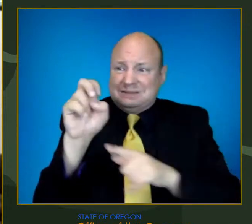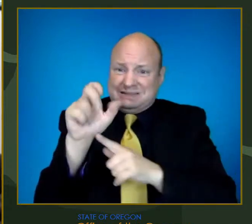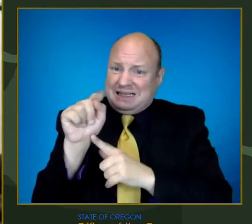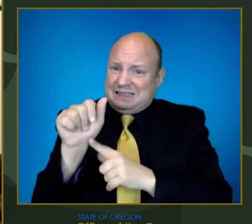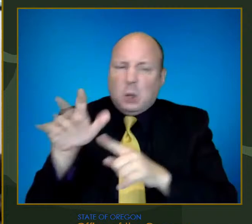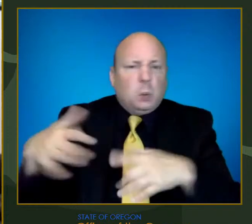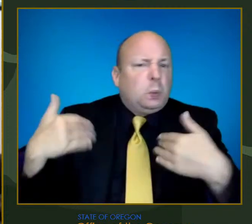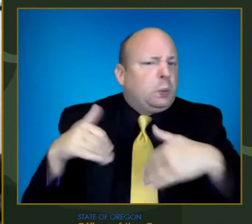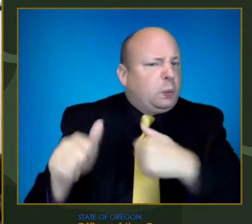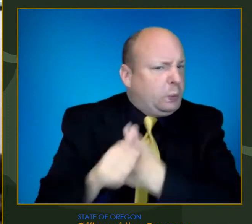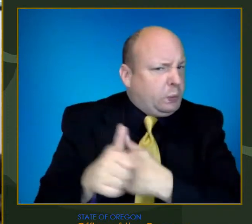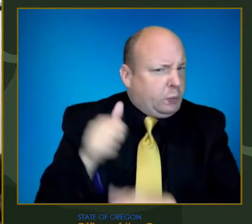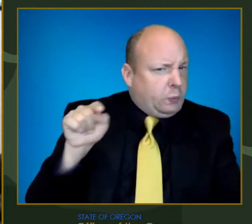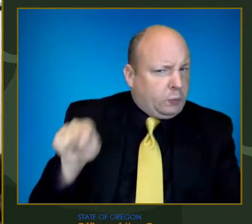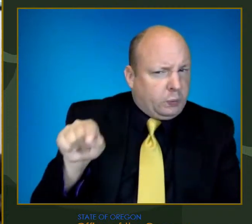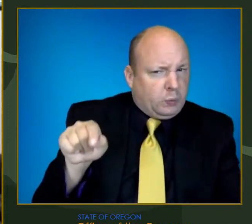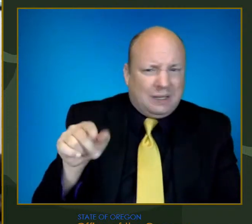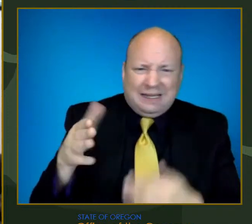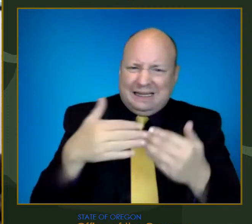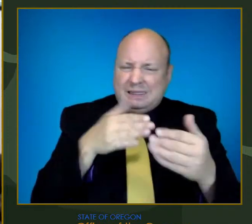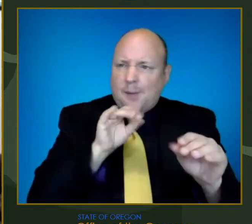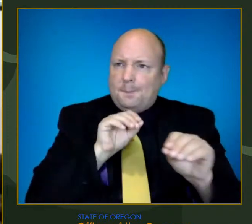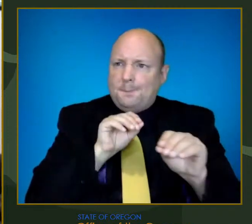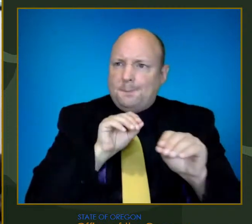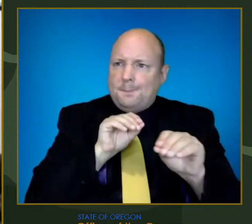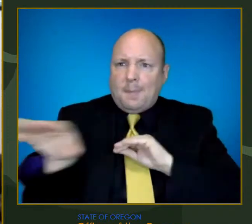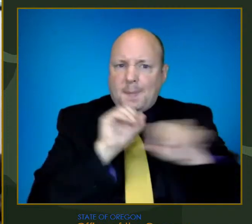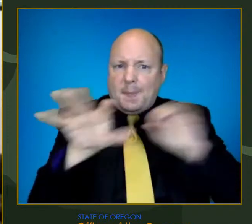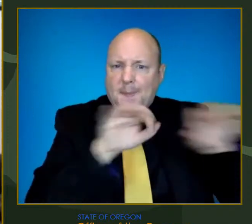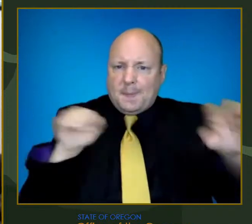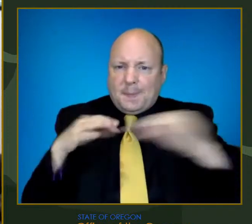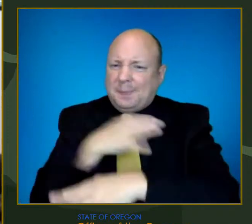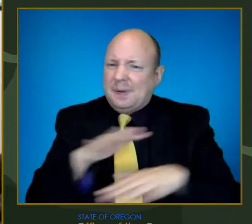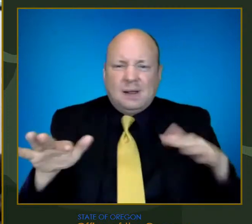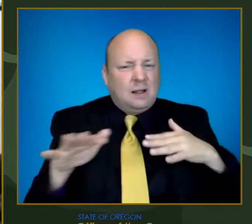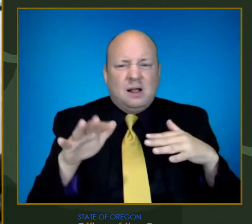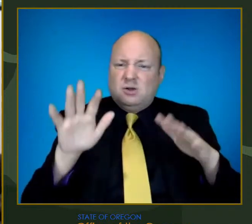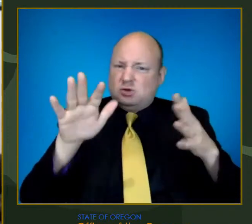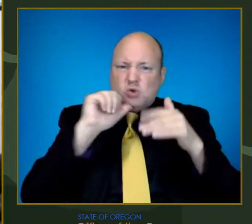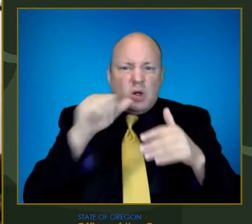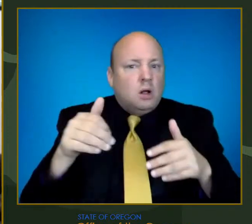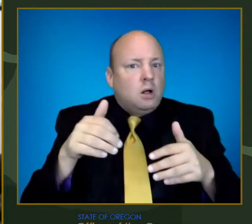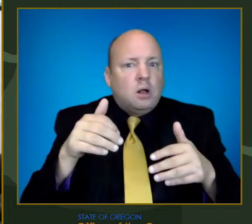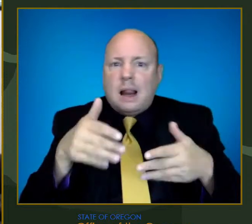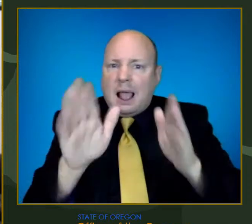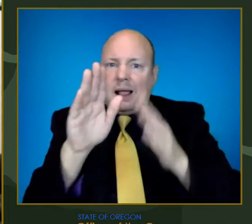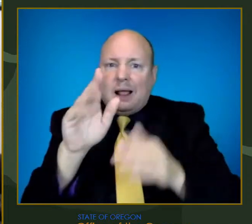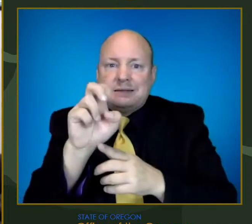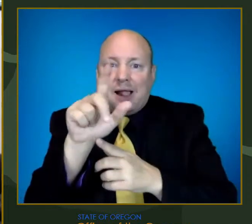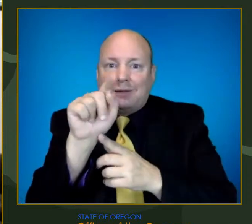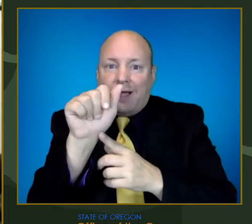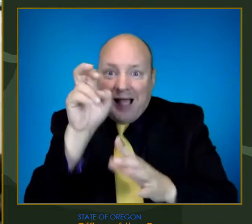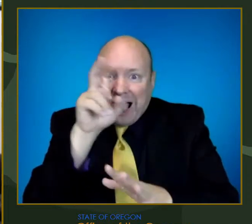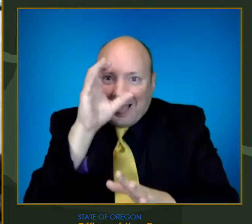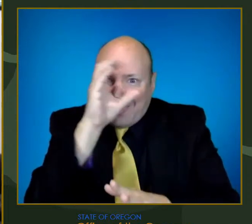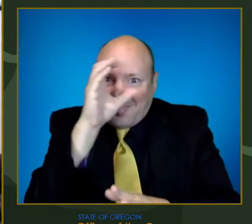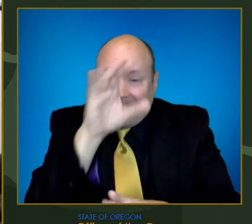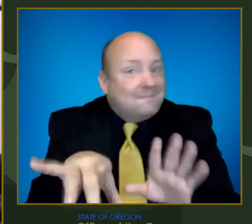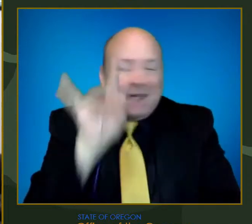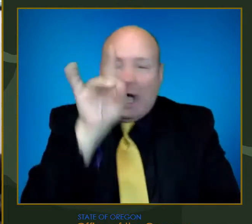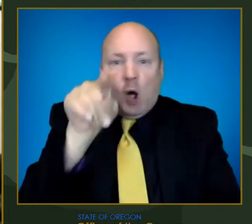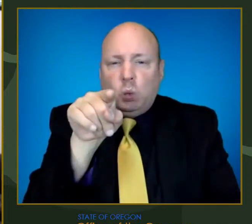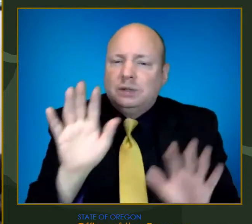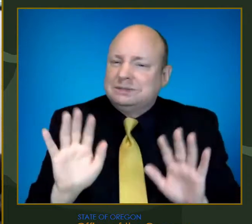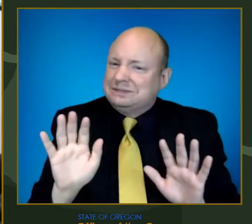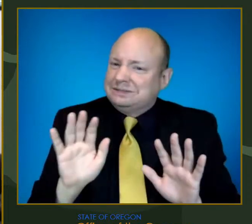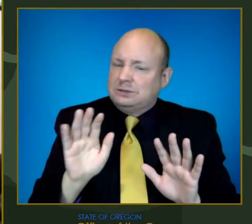infect. Don't let it find you. The consequences for you, your family, and our healthcare system could